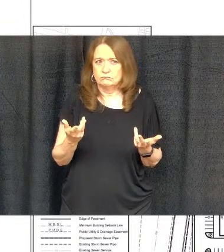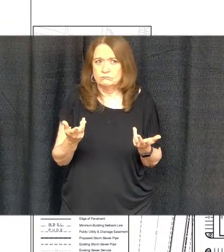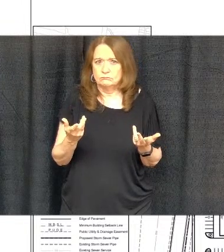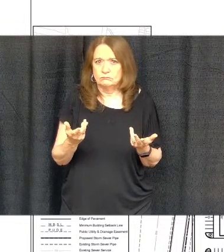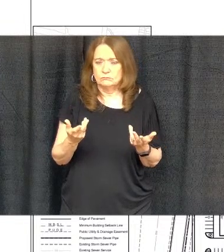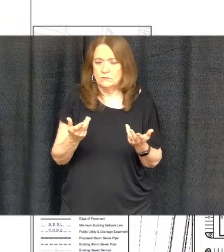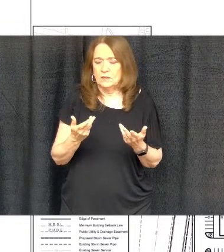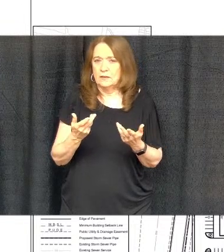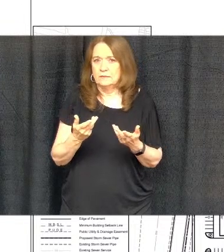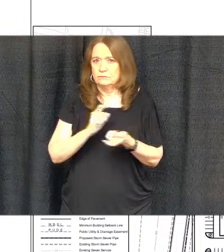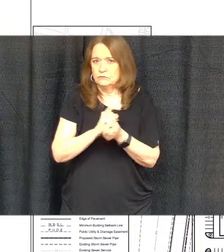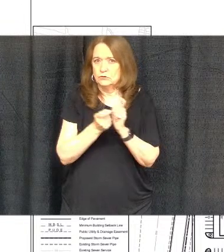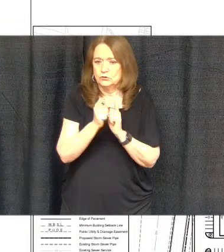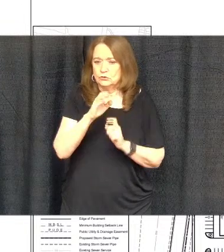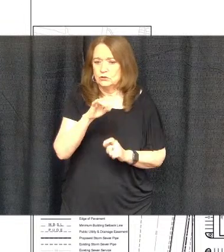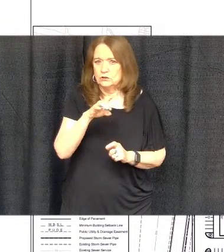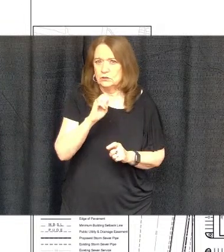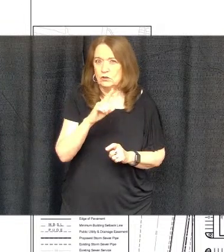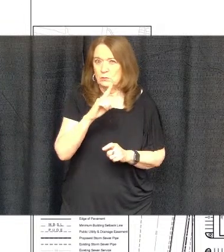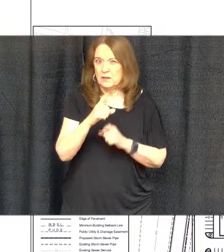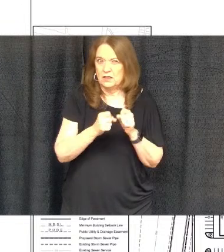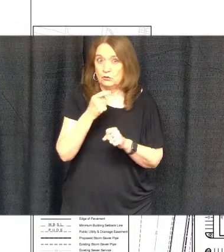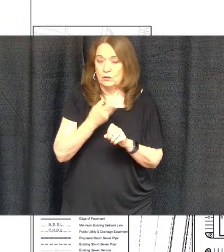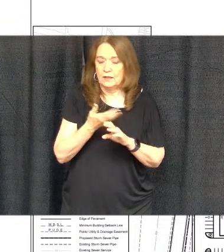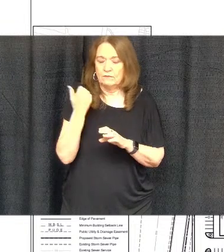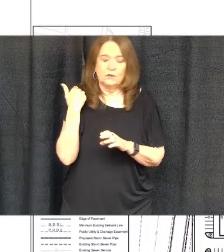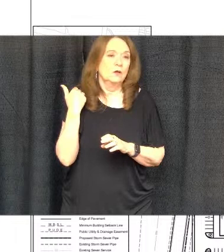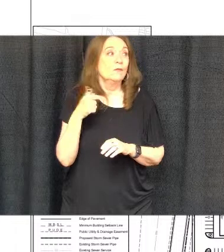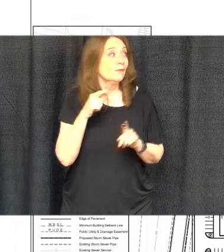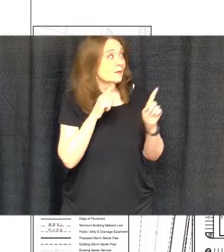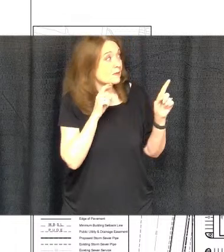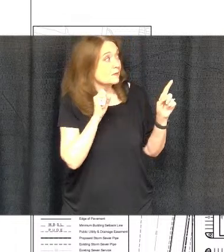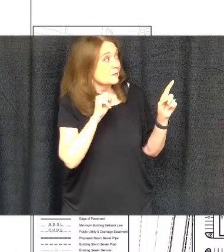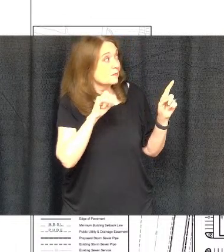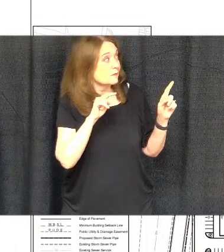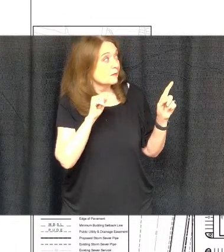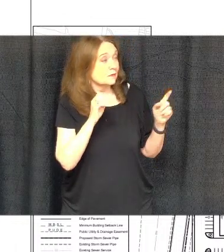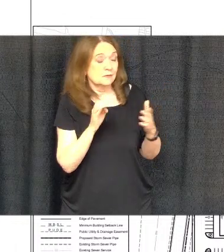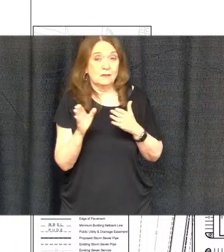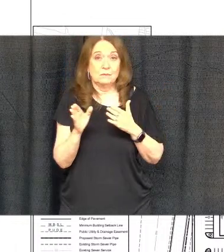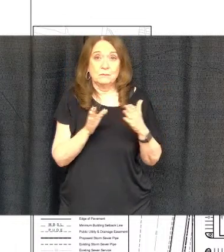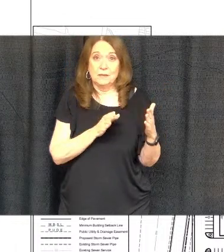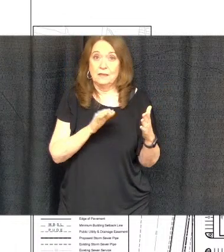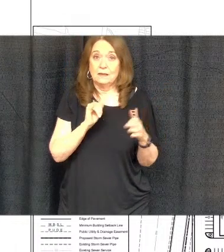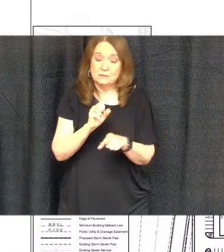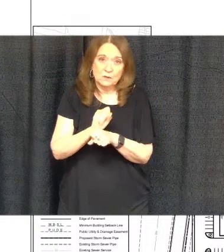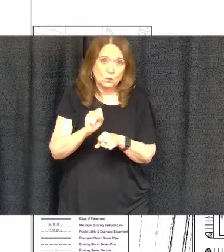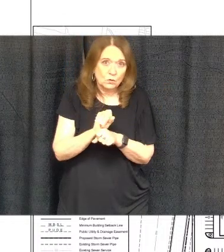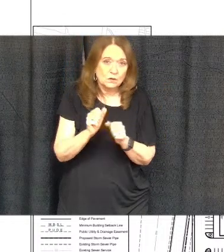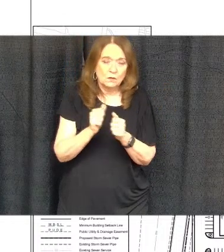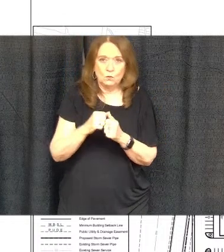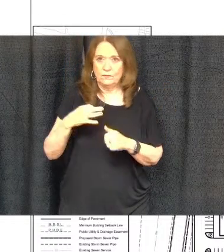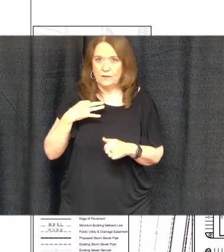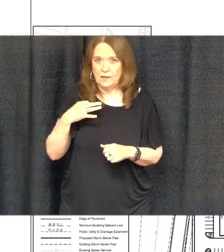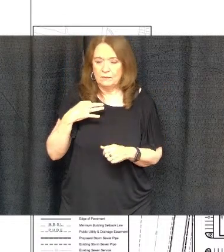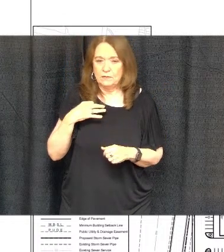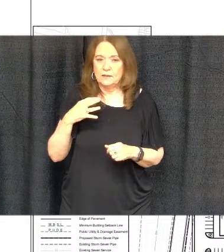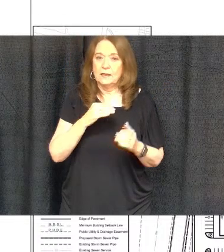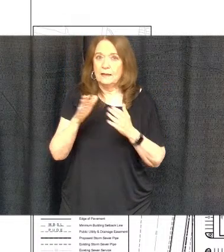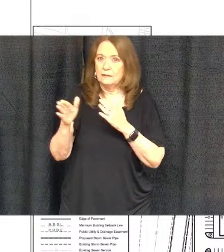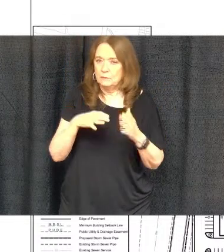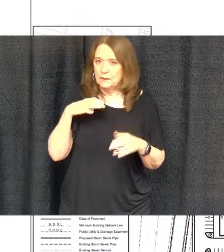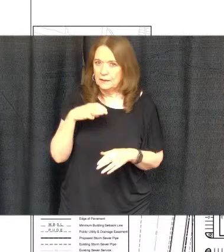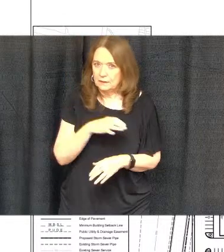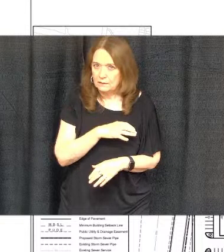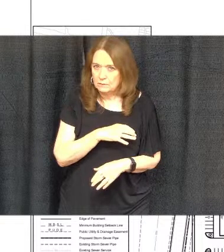code was updated about 1.5 years ago. This is the site plan. This plan has been worked on with the applicant and the Planning